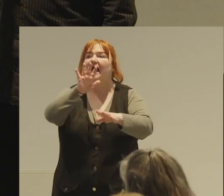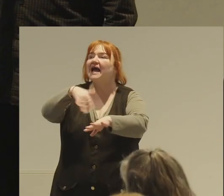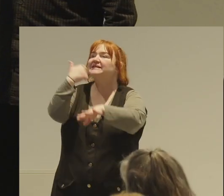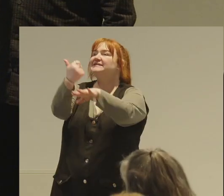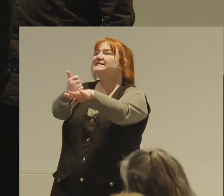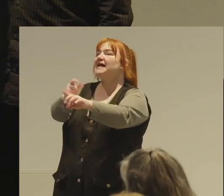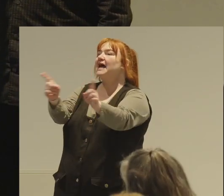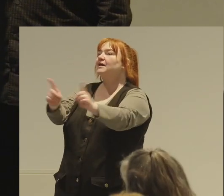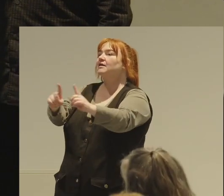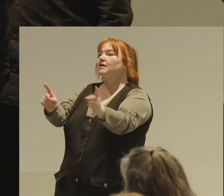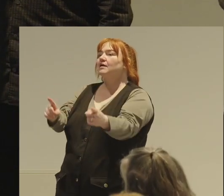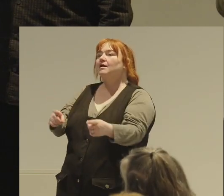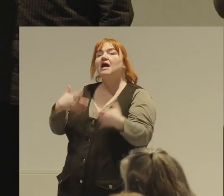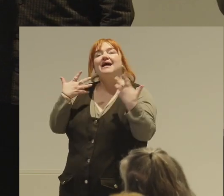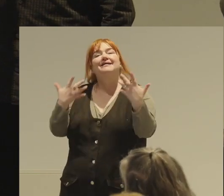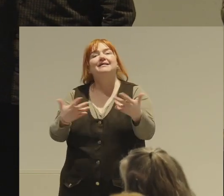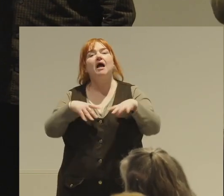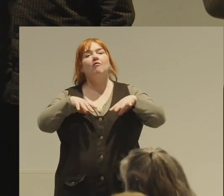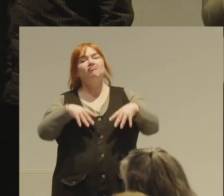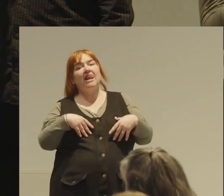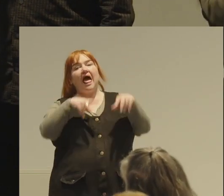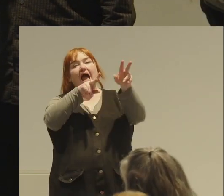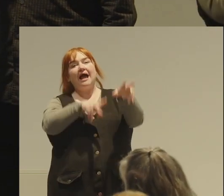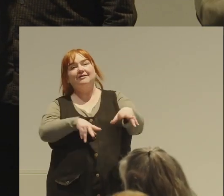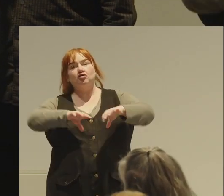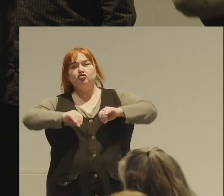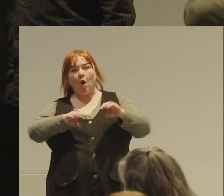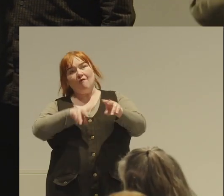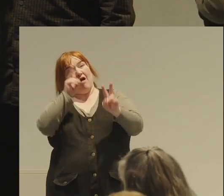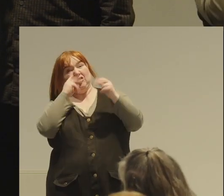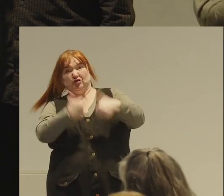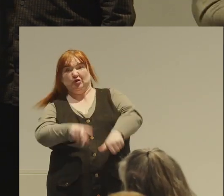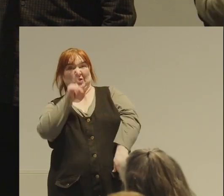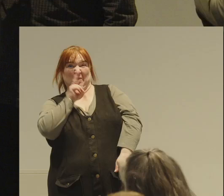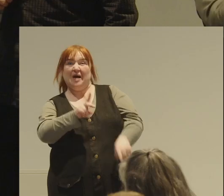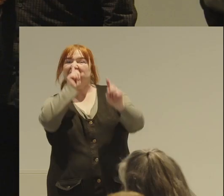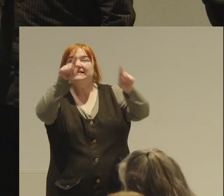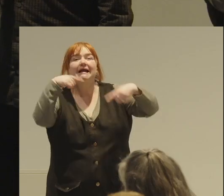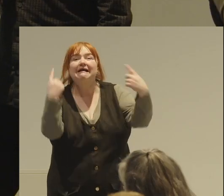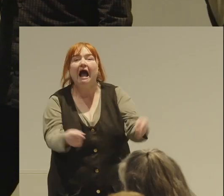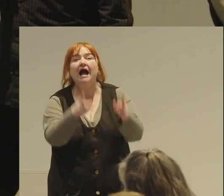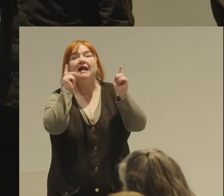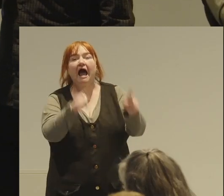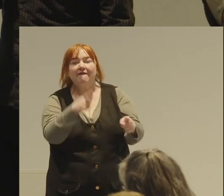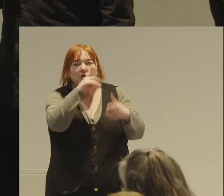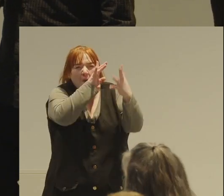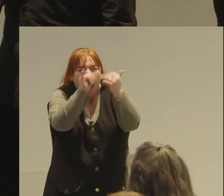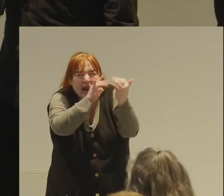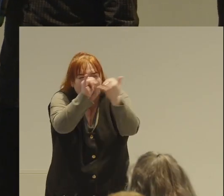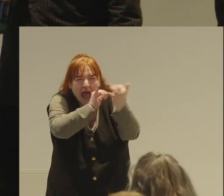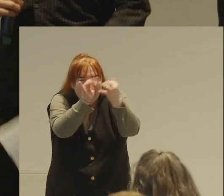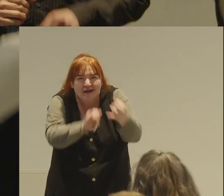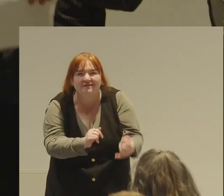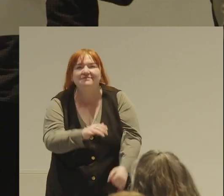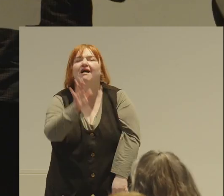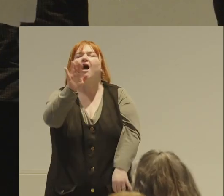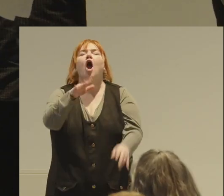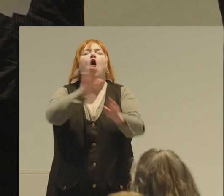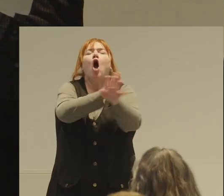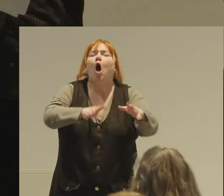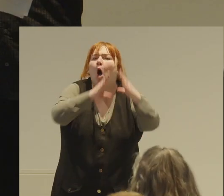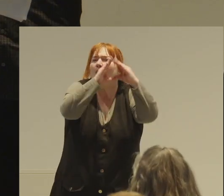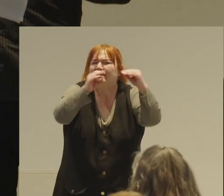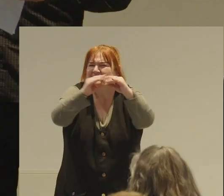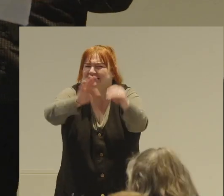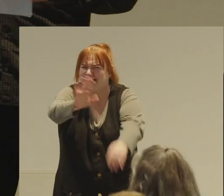So you can't relax on the sofa anymore. You have to analyse every single scene that's happening in Coronation Street. Not probably all of it, but like it